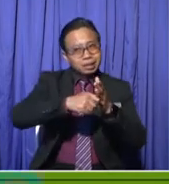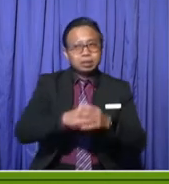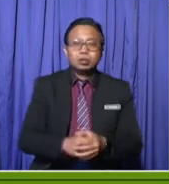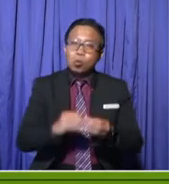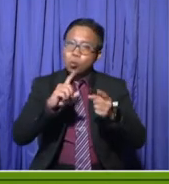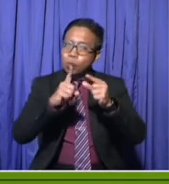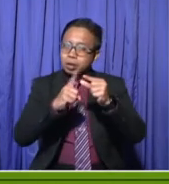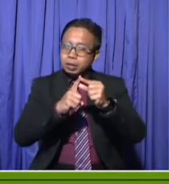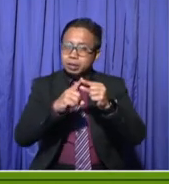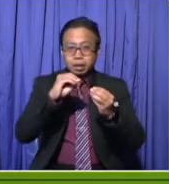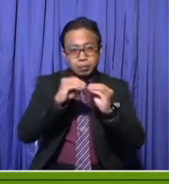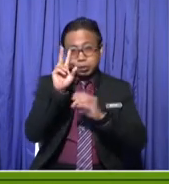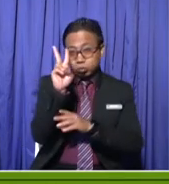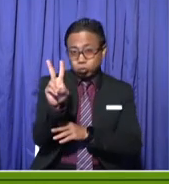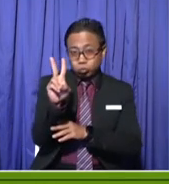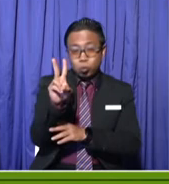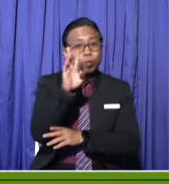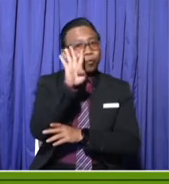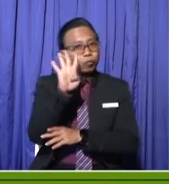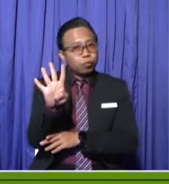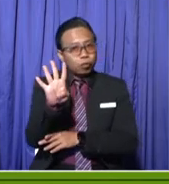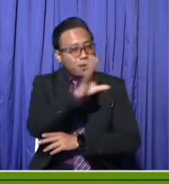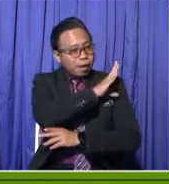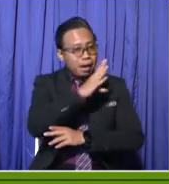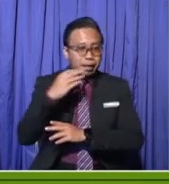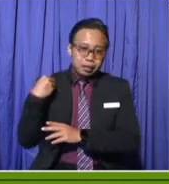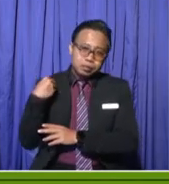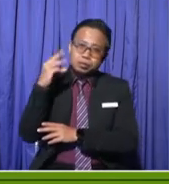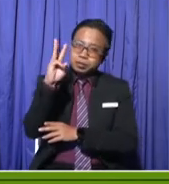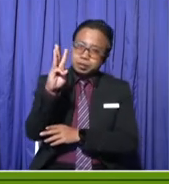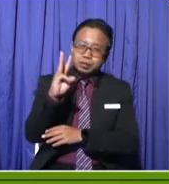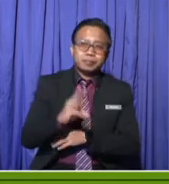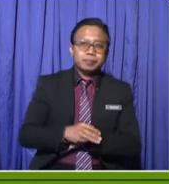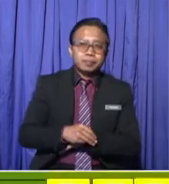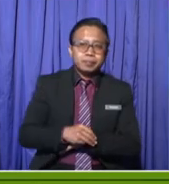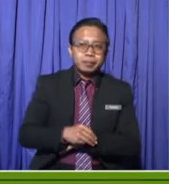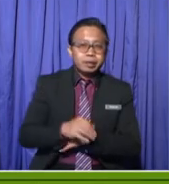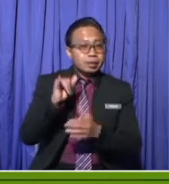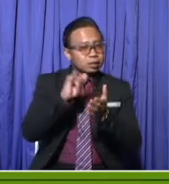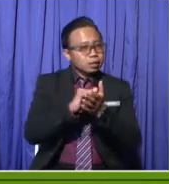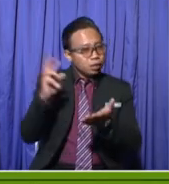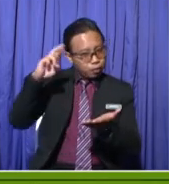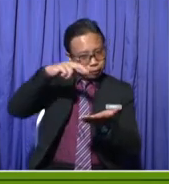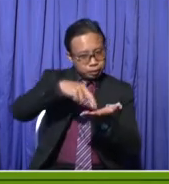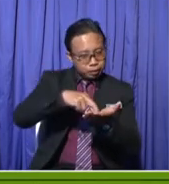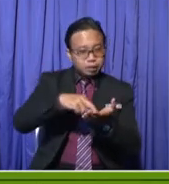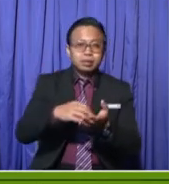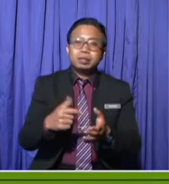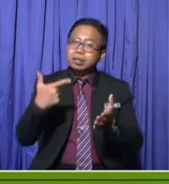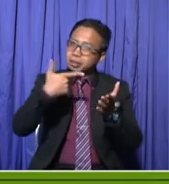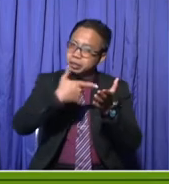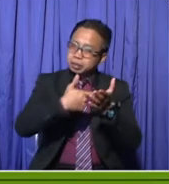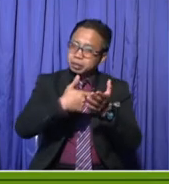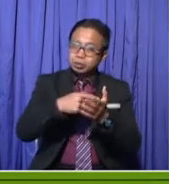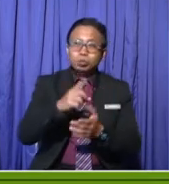are number 2, 4 and 6. It is repeating again.